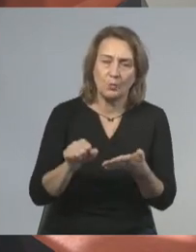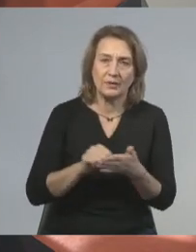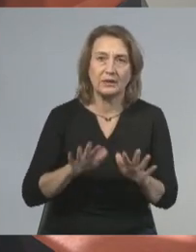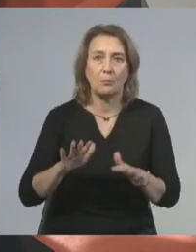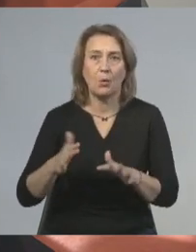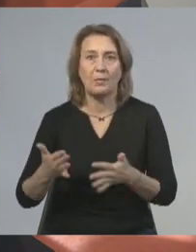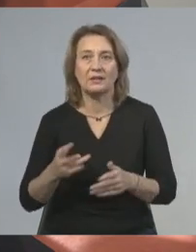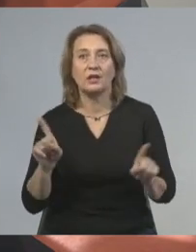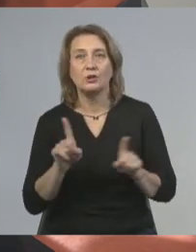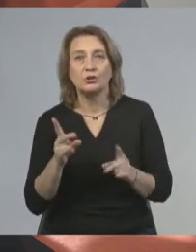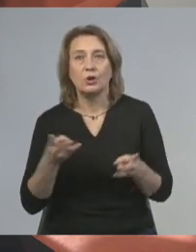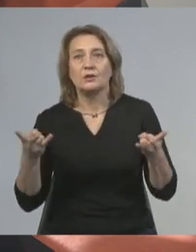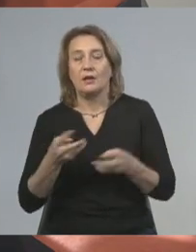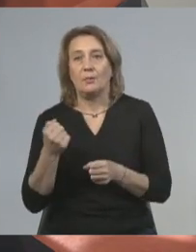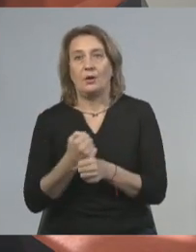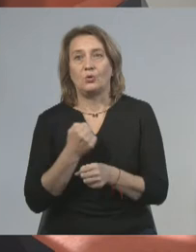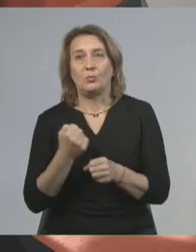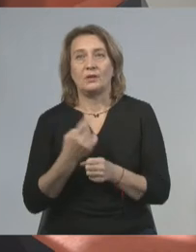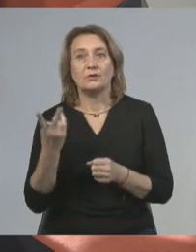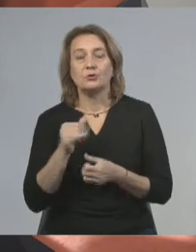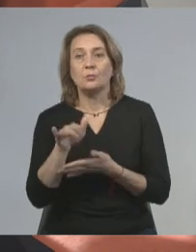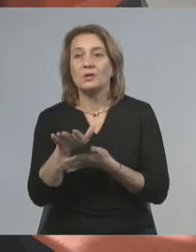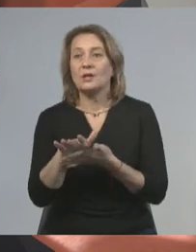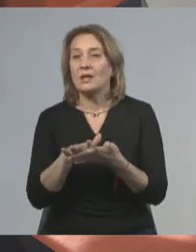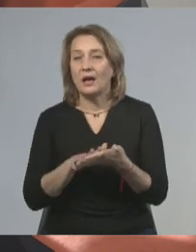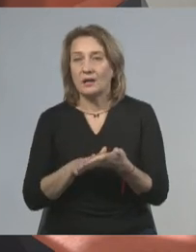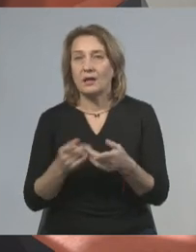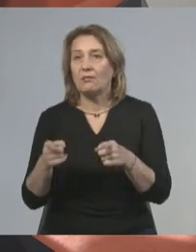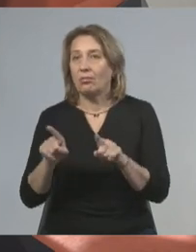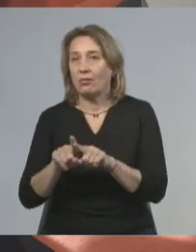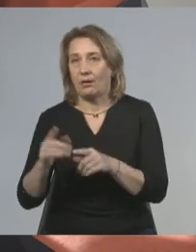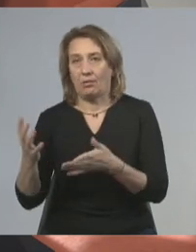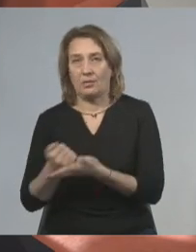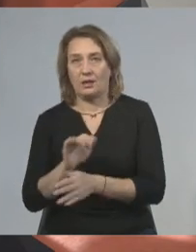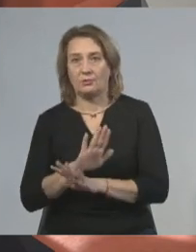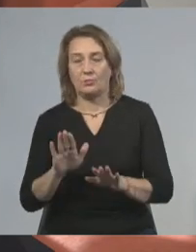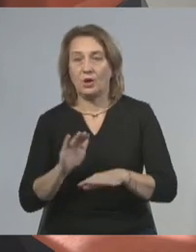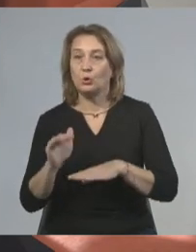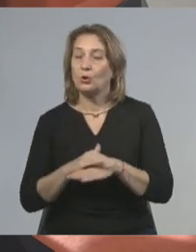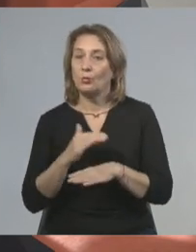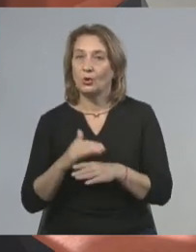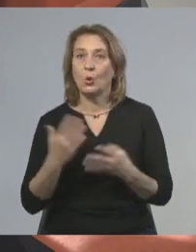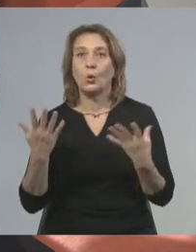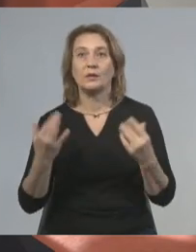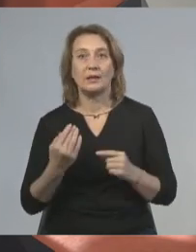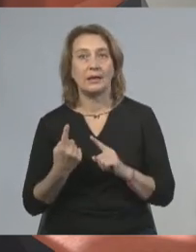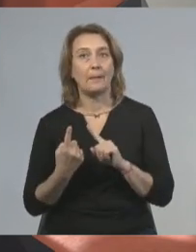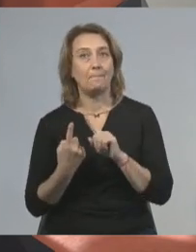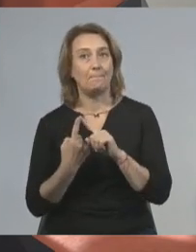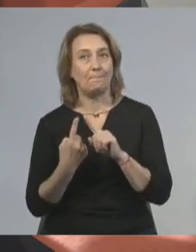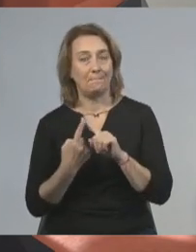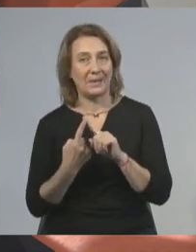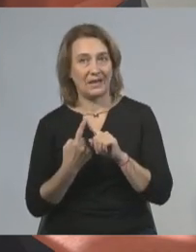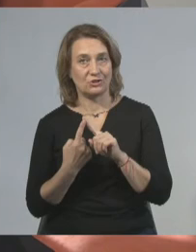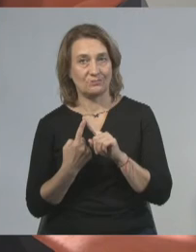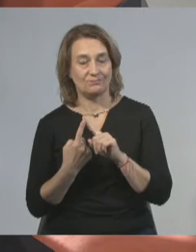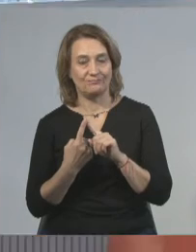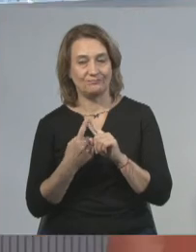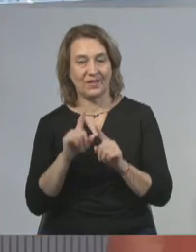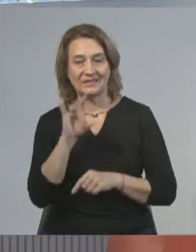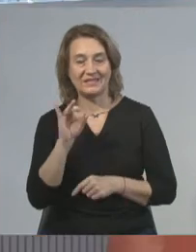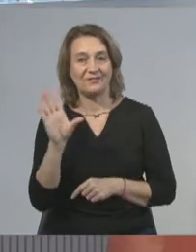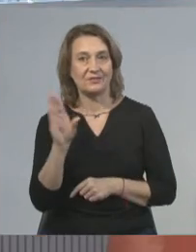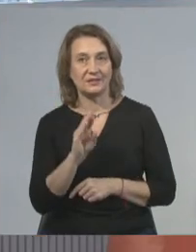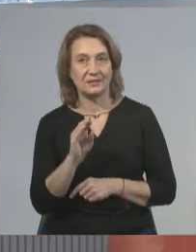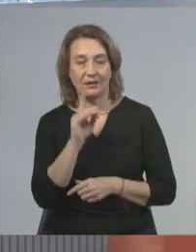communication what do we do to avoid similar situations good day i would like to